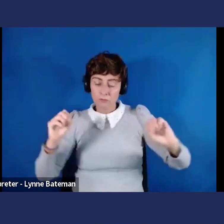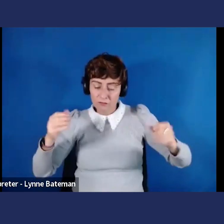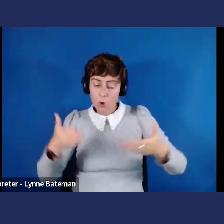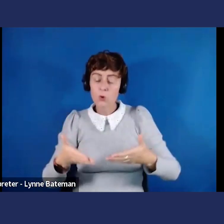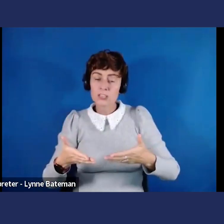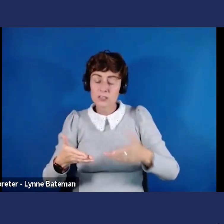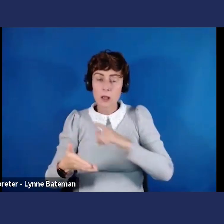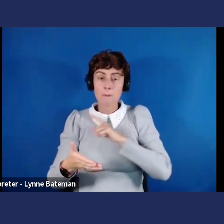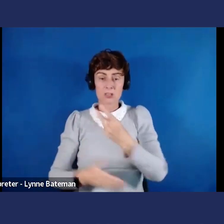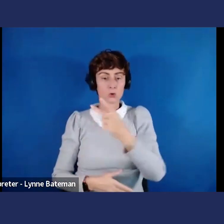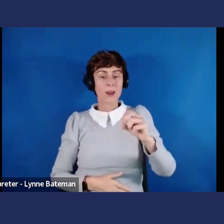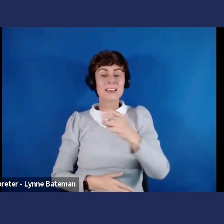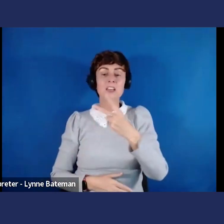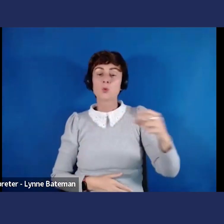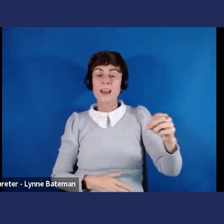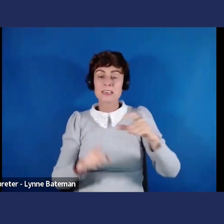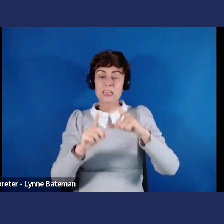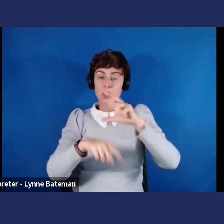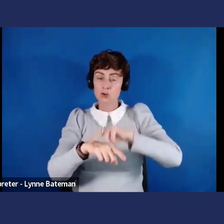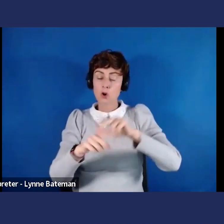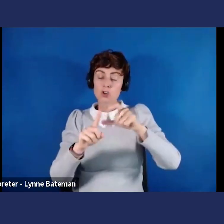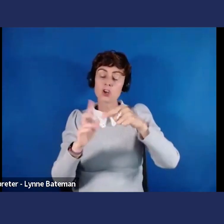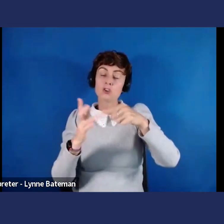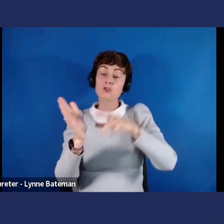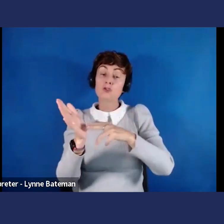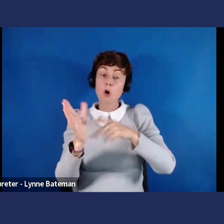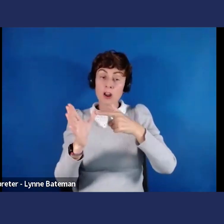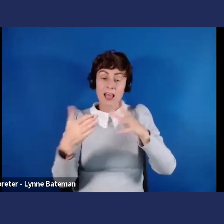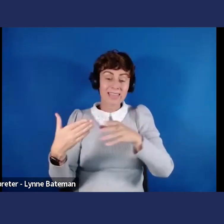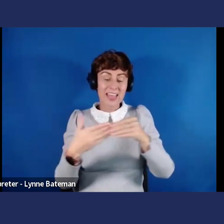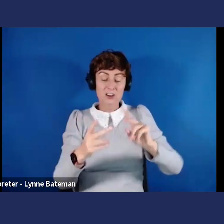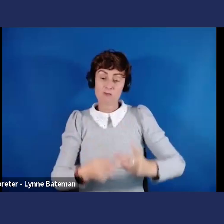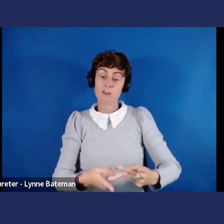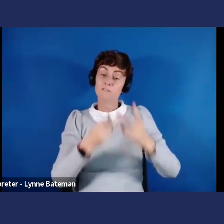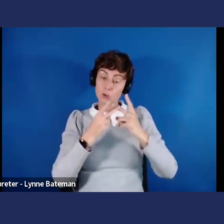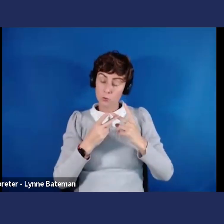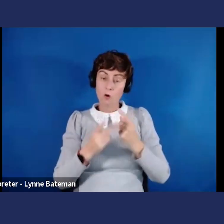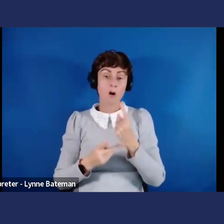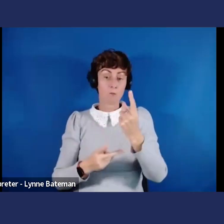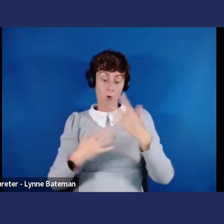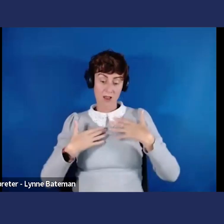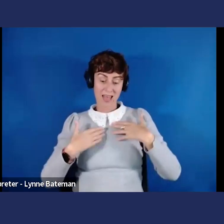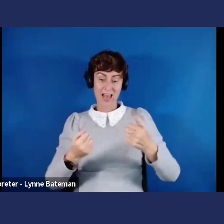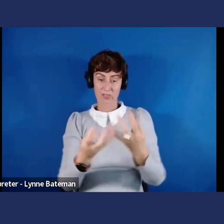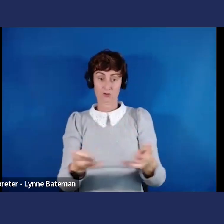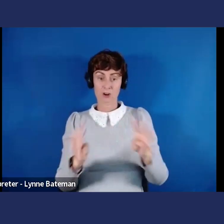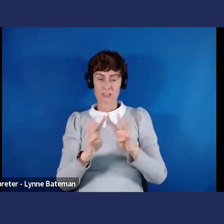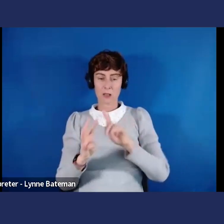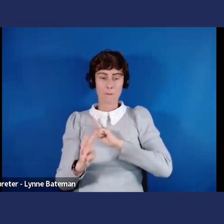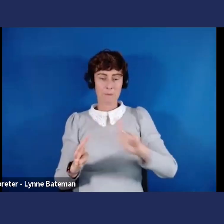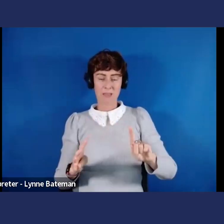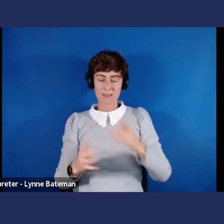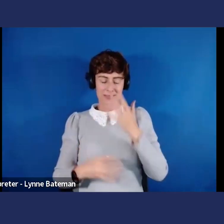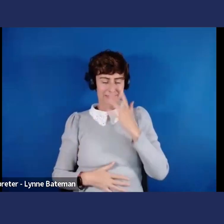of the Shrewsbury and Telford Hospital NHS Trust. The review was necessary given that there was an excess of maternal